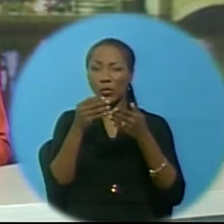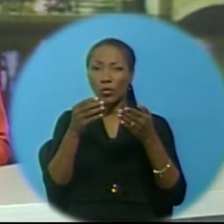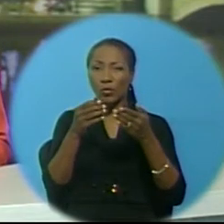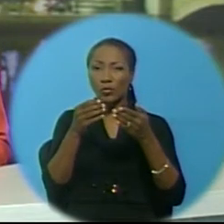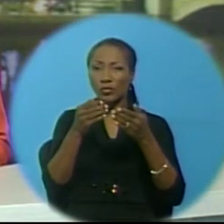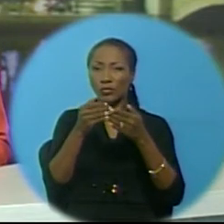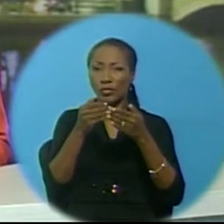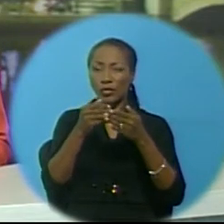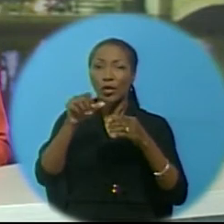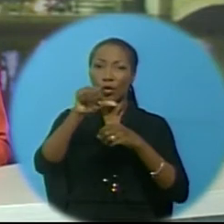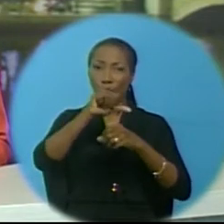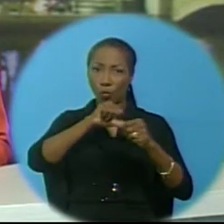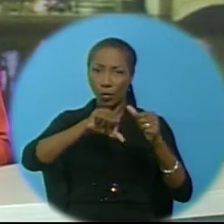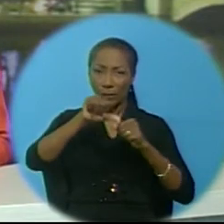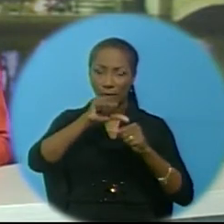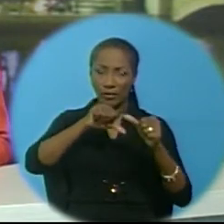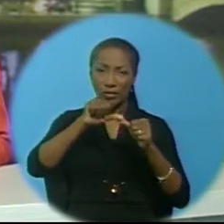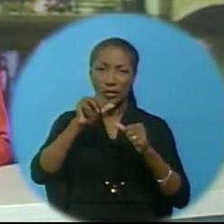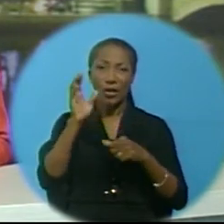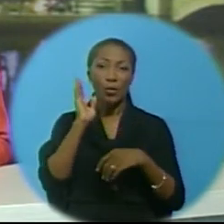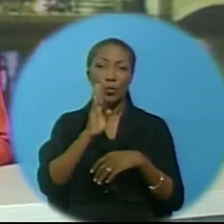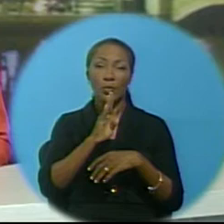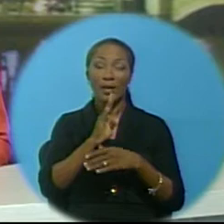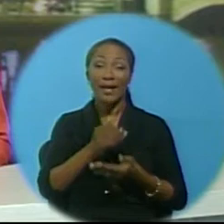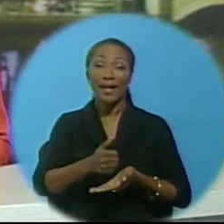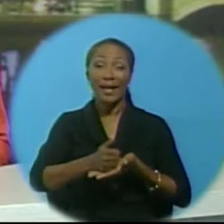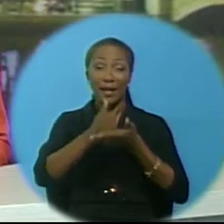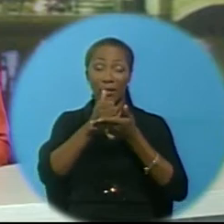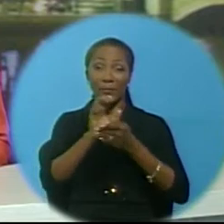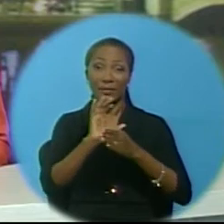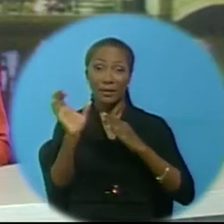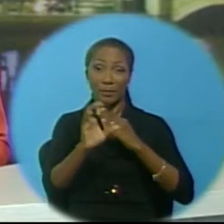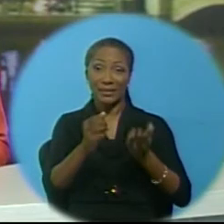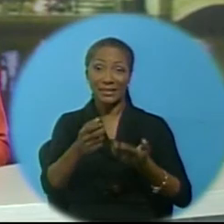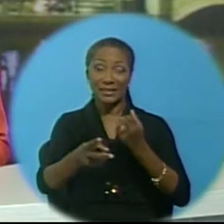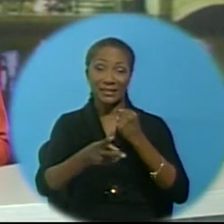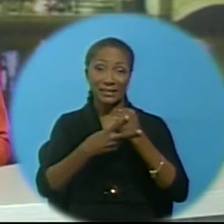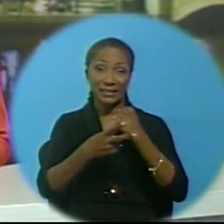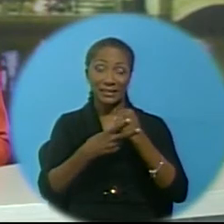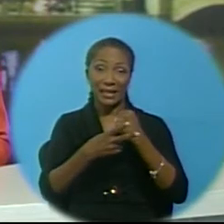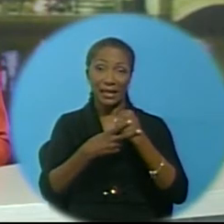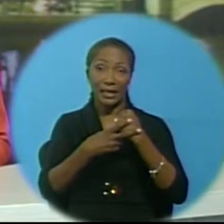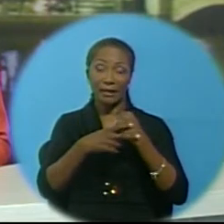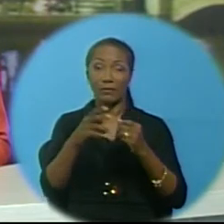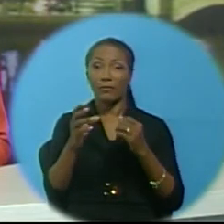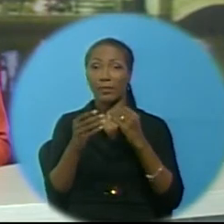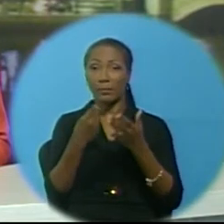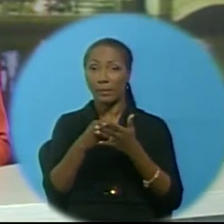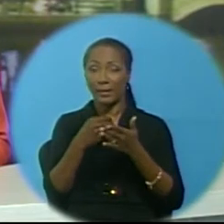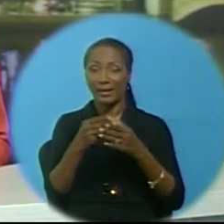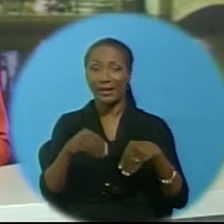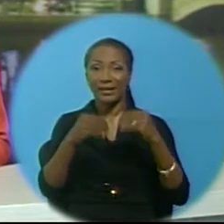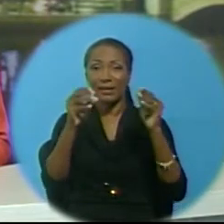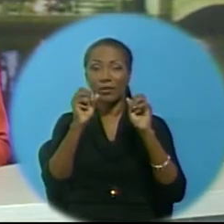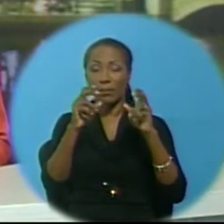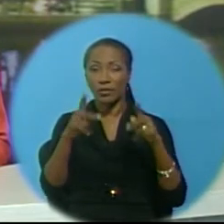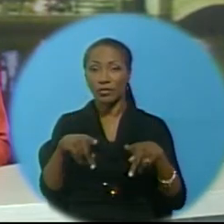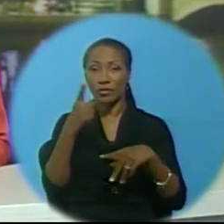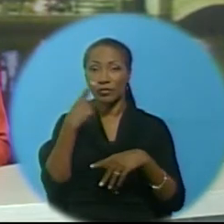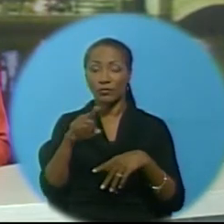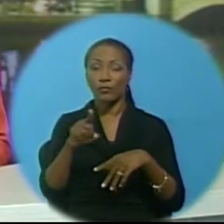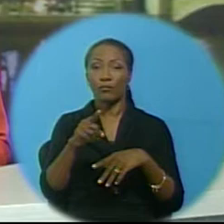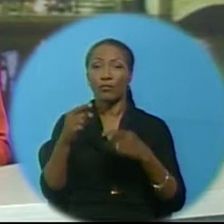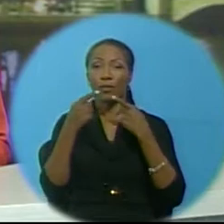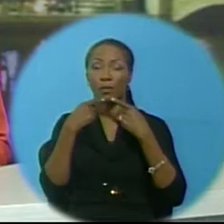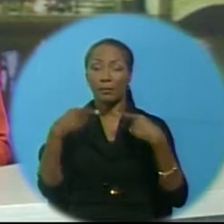is required to help save money and provide better opportunities for civil servants. Ms. Motley told the closing ceremony the public